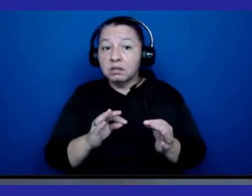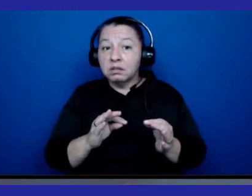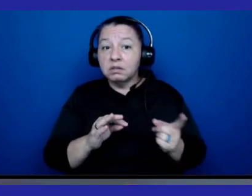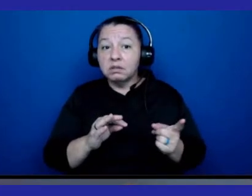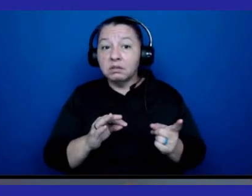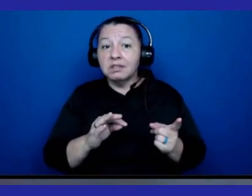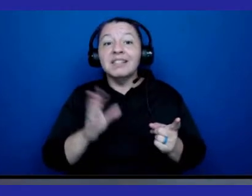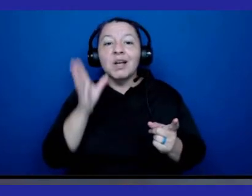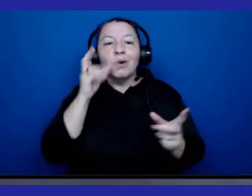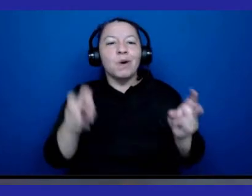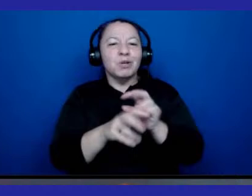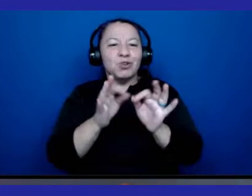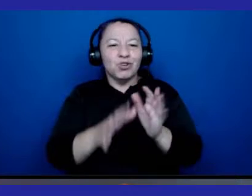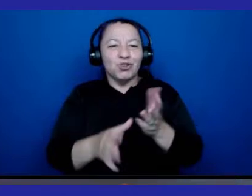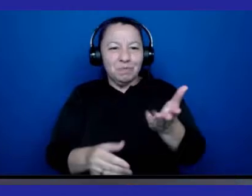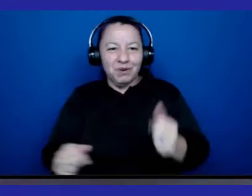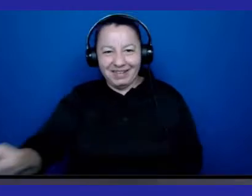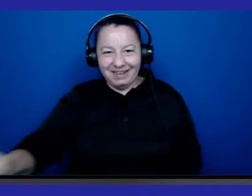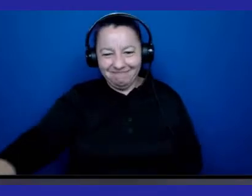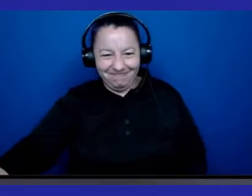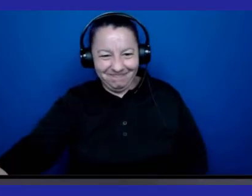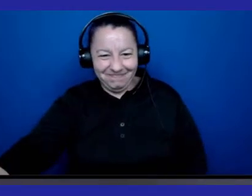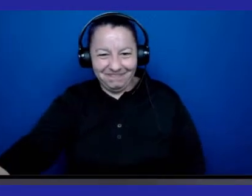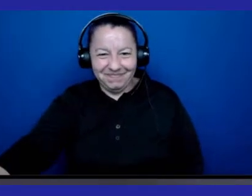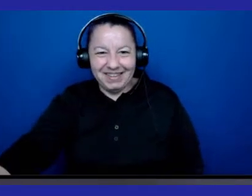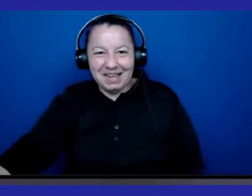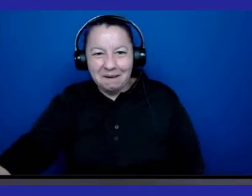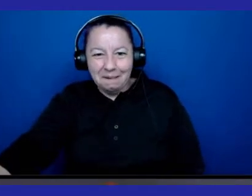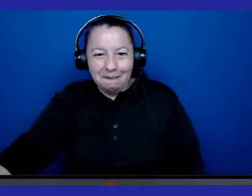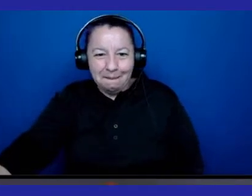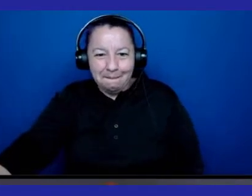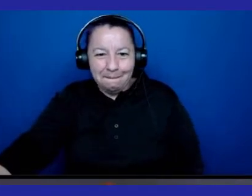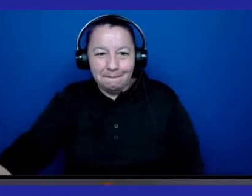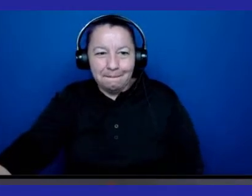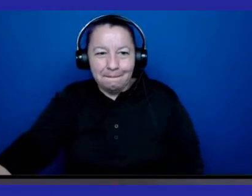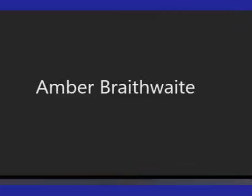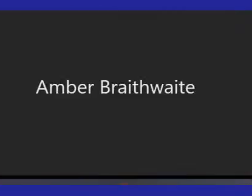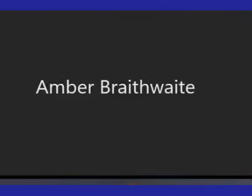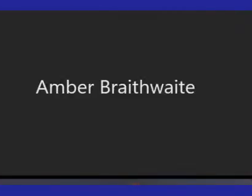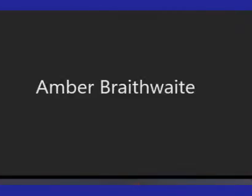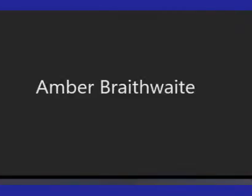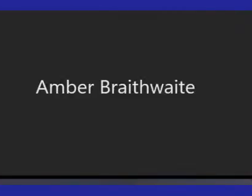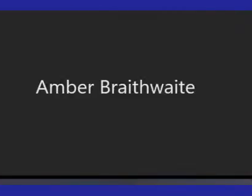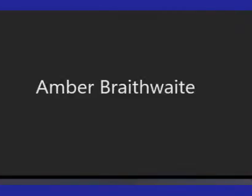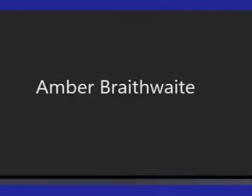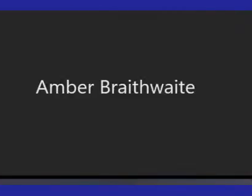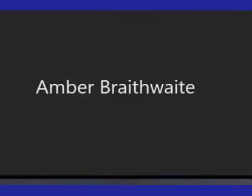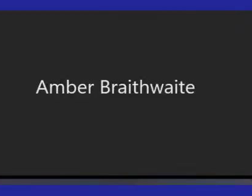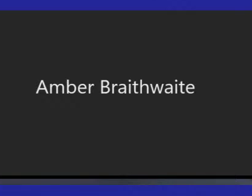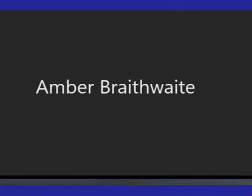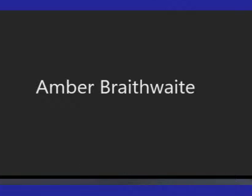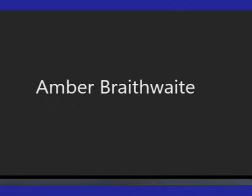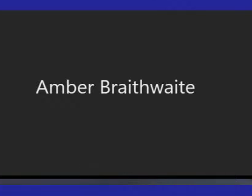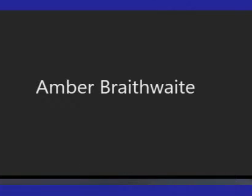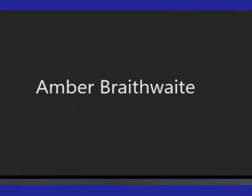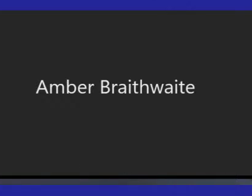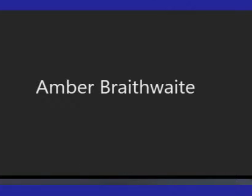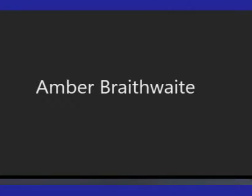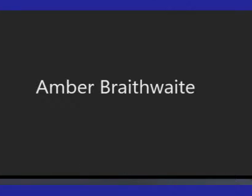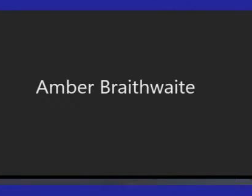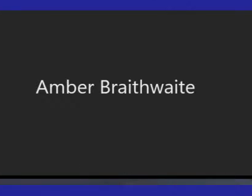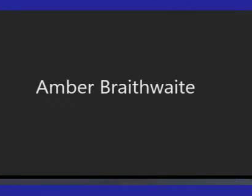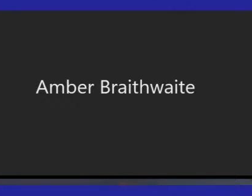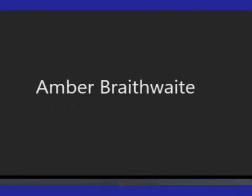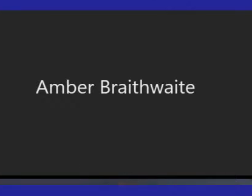at all the work that went, that you all did on this, and just congratulations. Thank you. Yeah, I echo